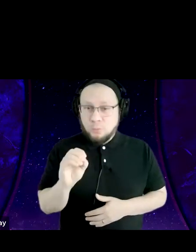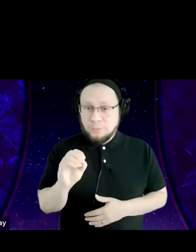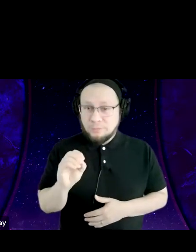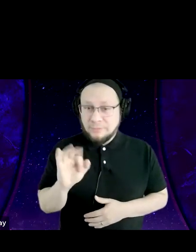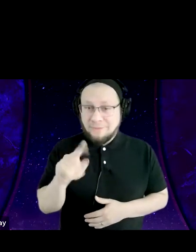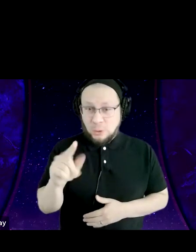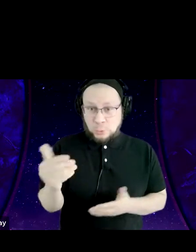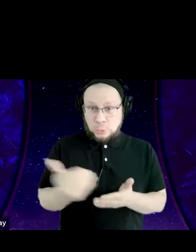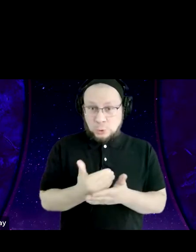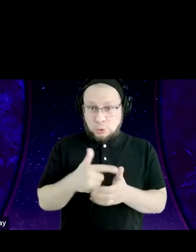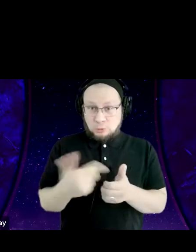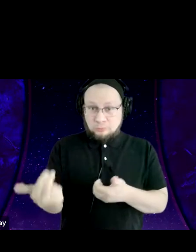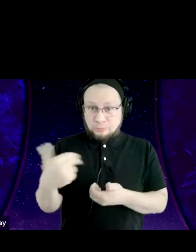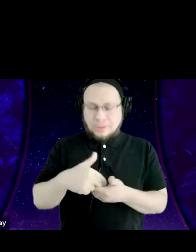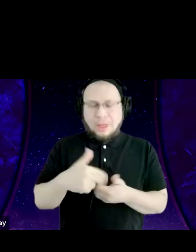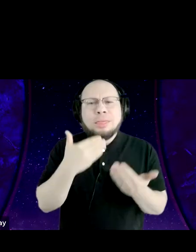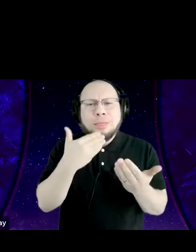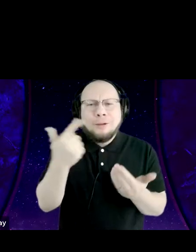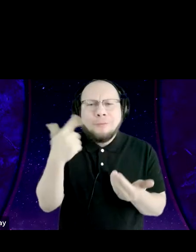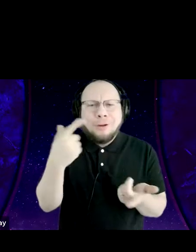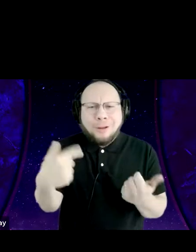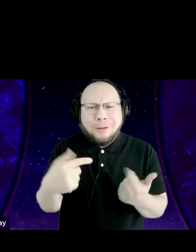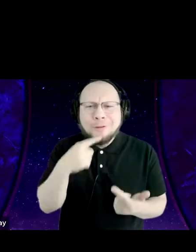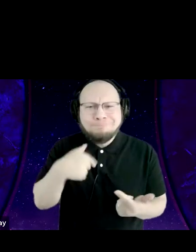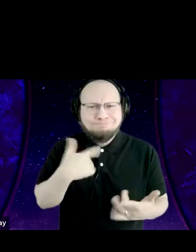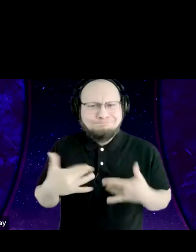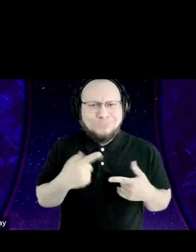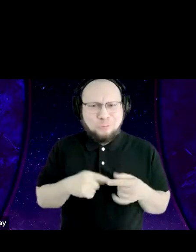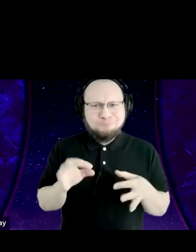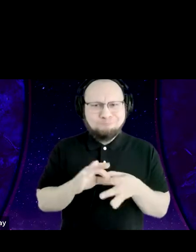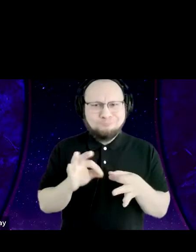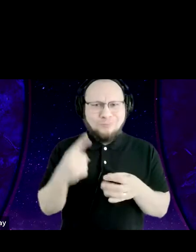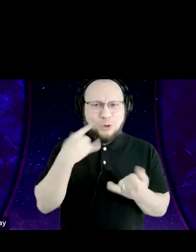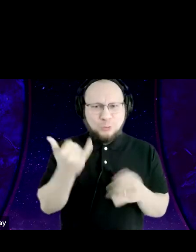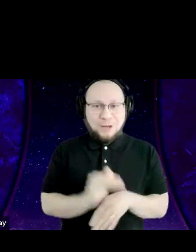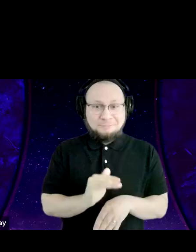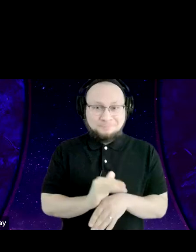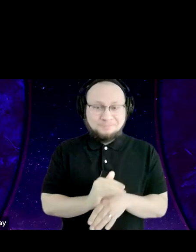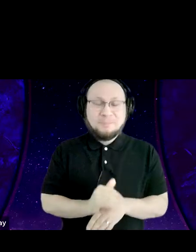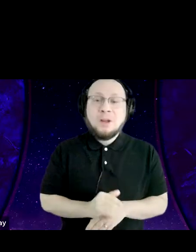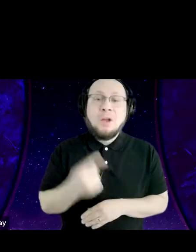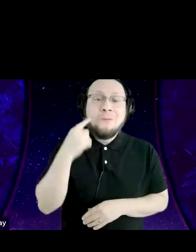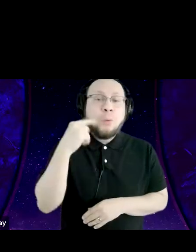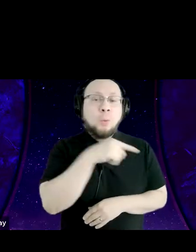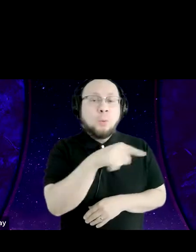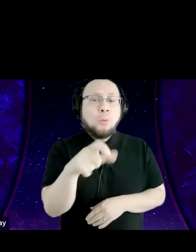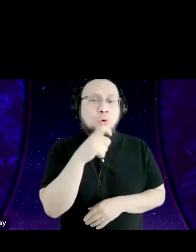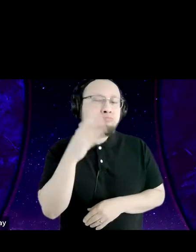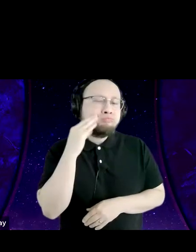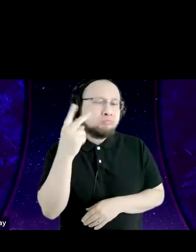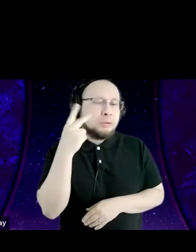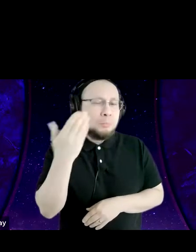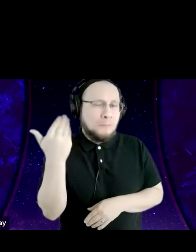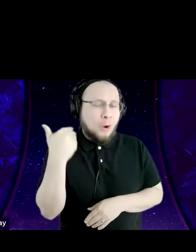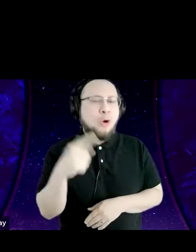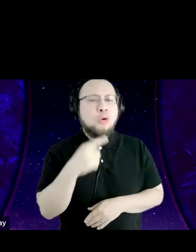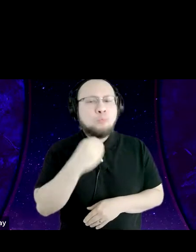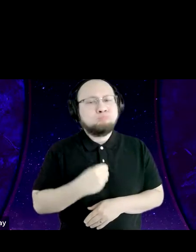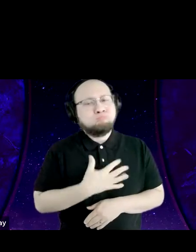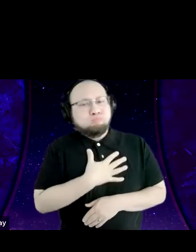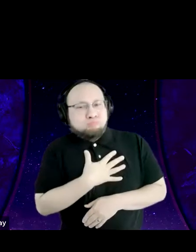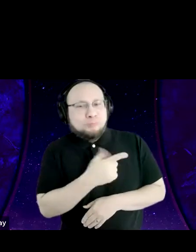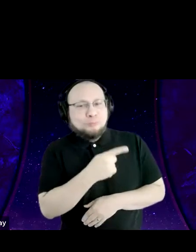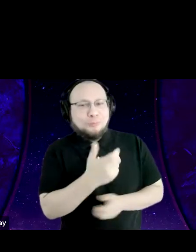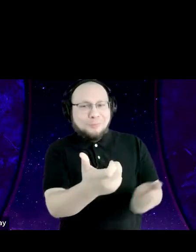new to this space, thank you so much for coming. I can't wait to tell you a little bit about what we're gonna do. And for those of you who are returning, it means so much to me to